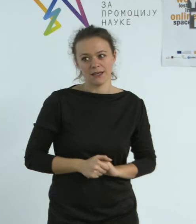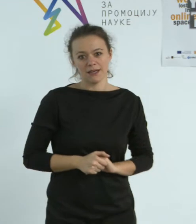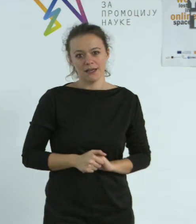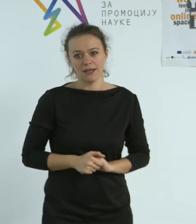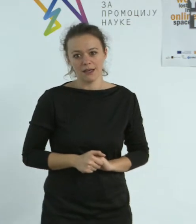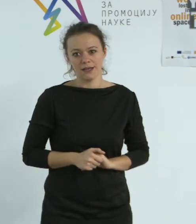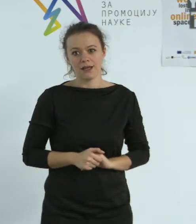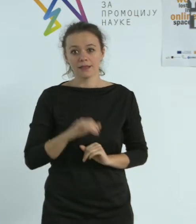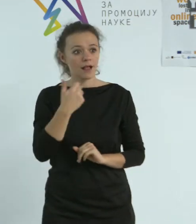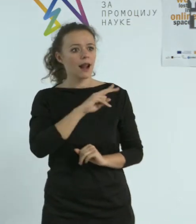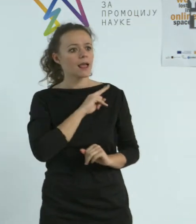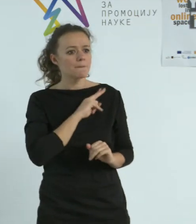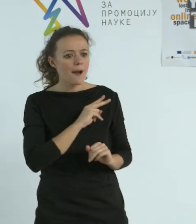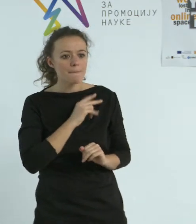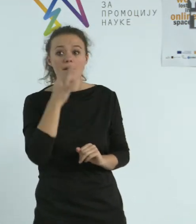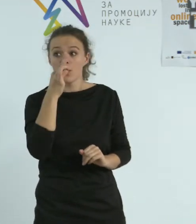Do we have them?